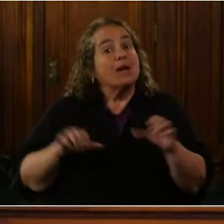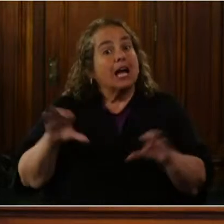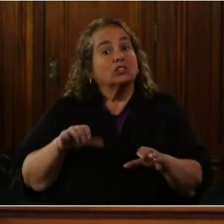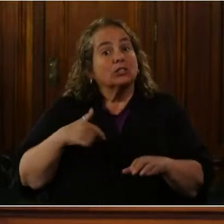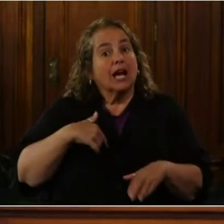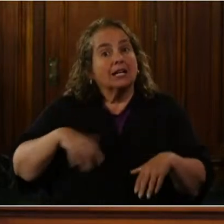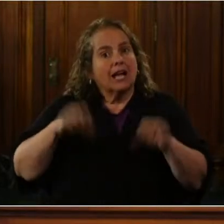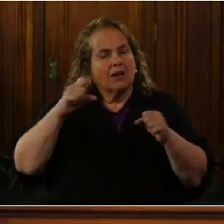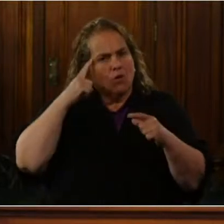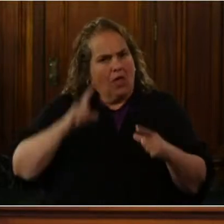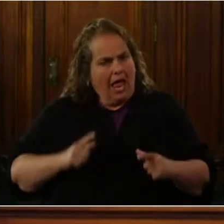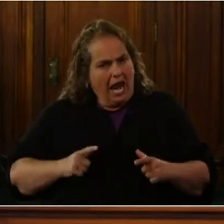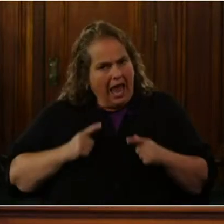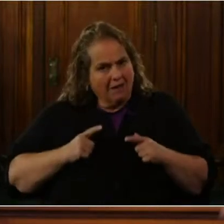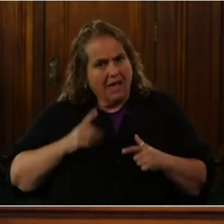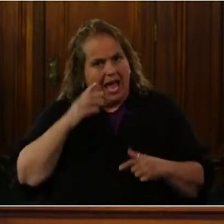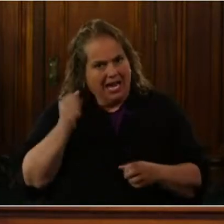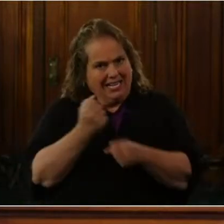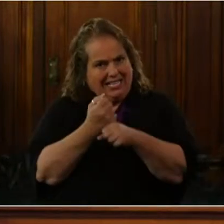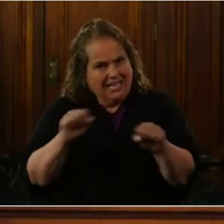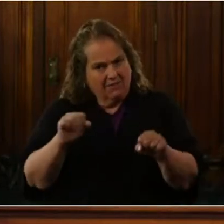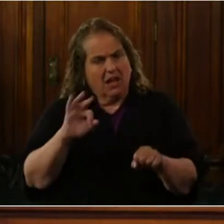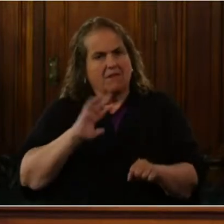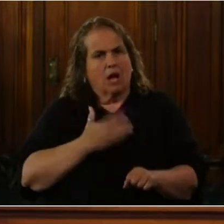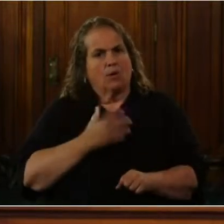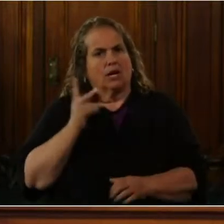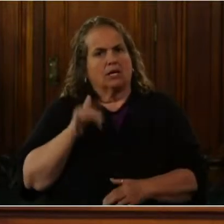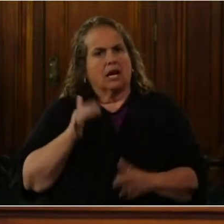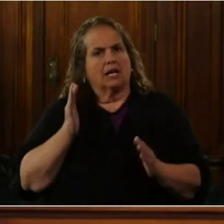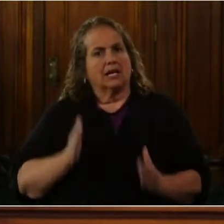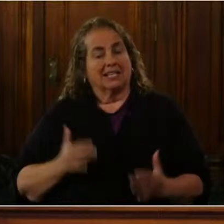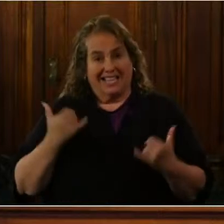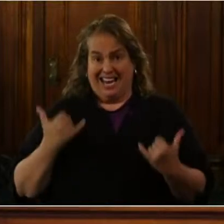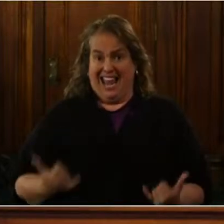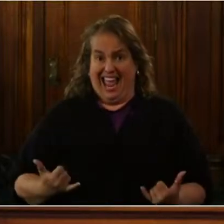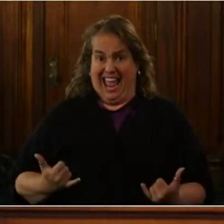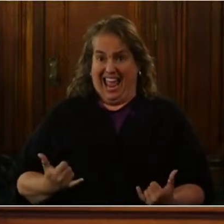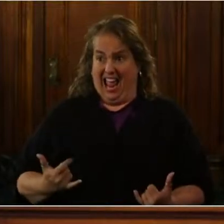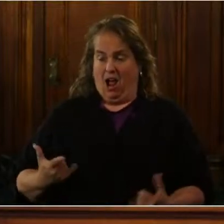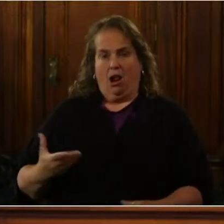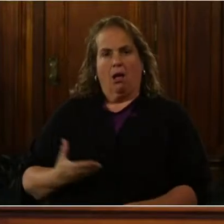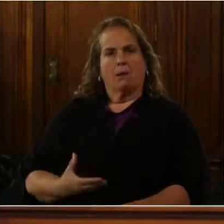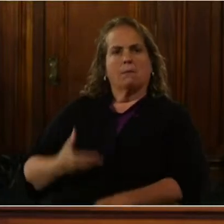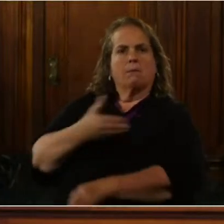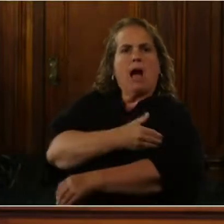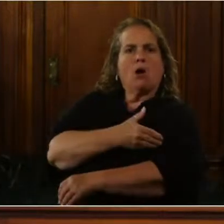our Kentuckians. And now it's about power and the legislature or the governor or the rest.